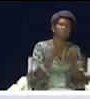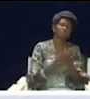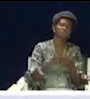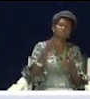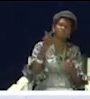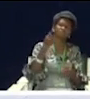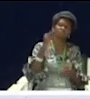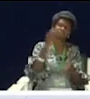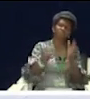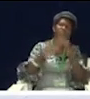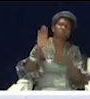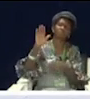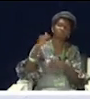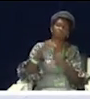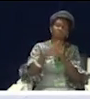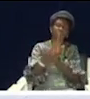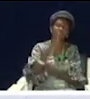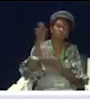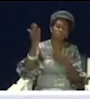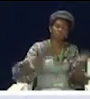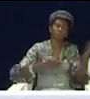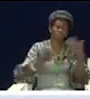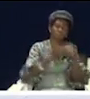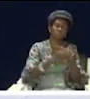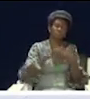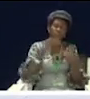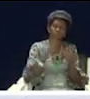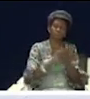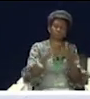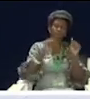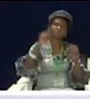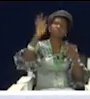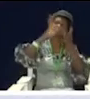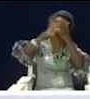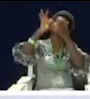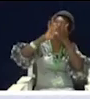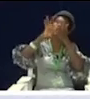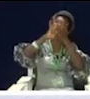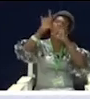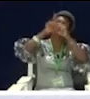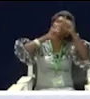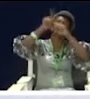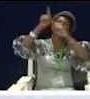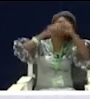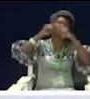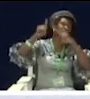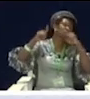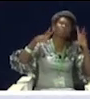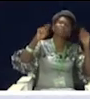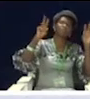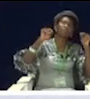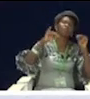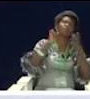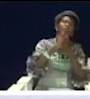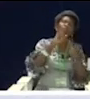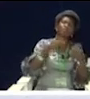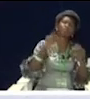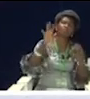15. God brought him out. Can you count the stars? He said, no, so shall your seed be.